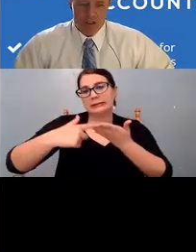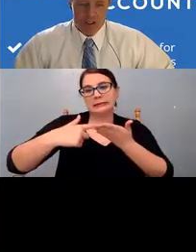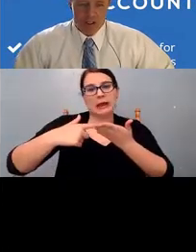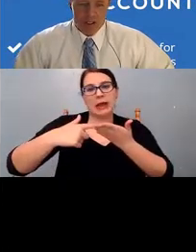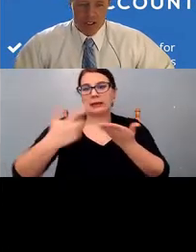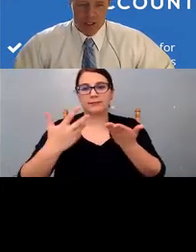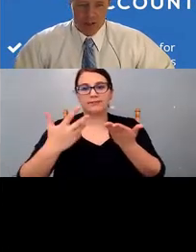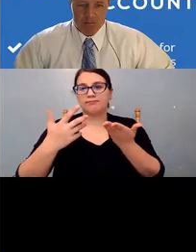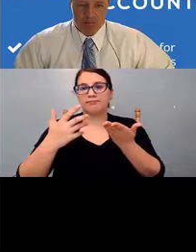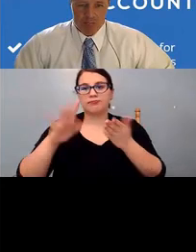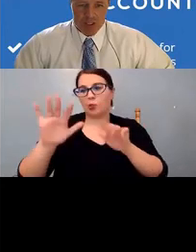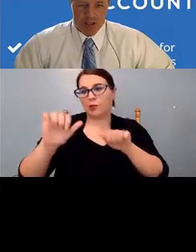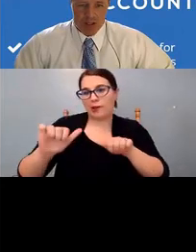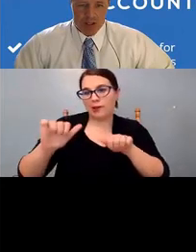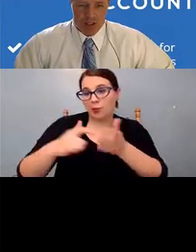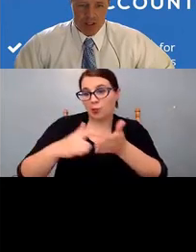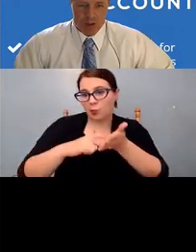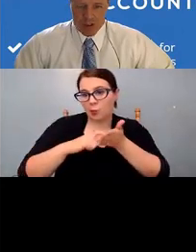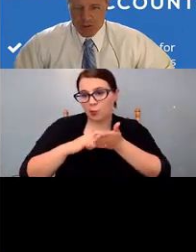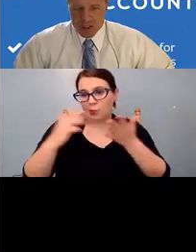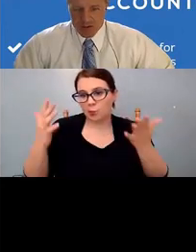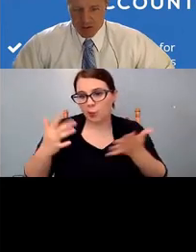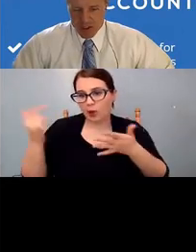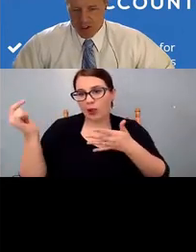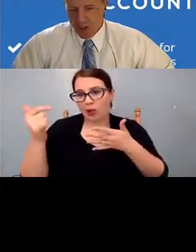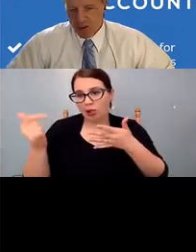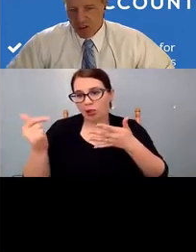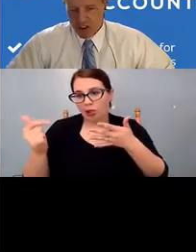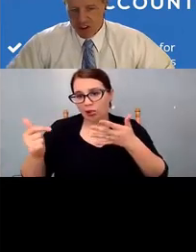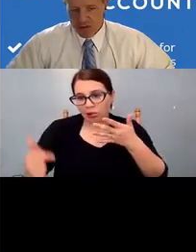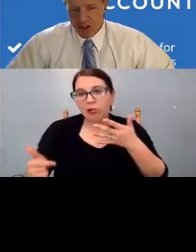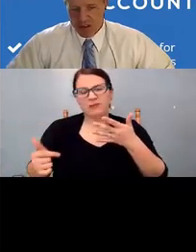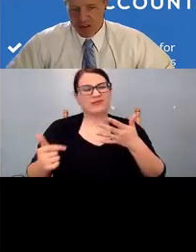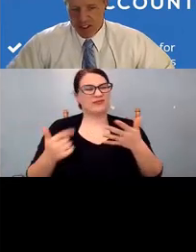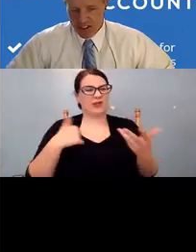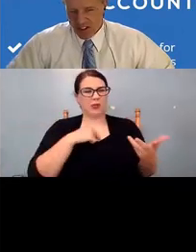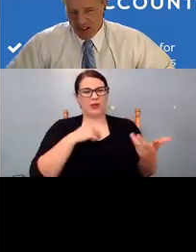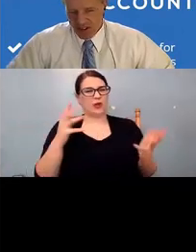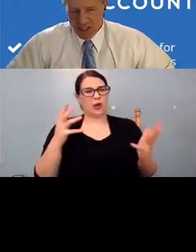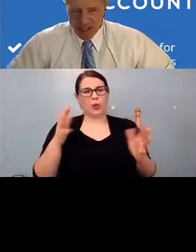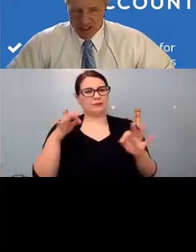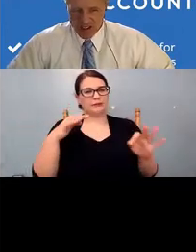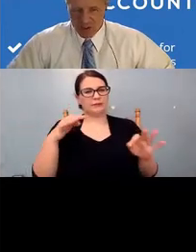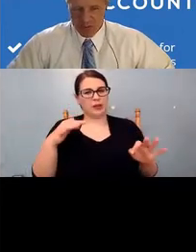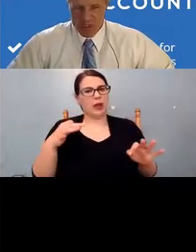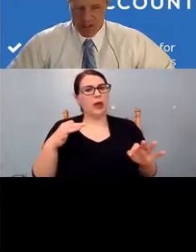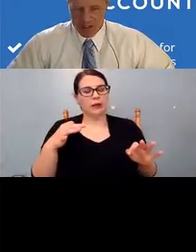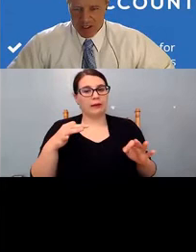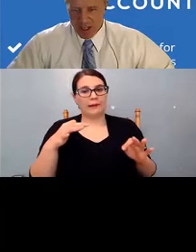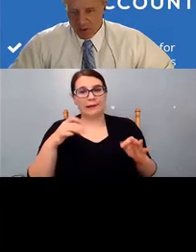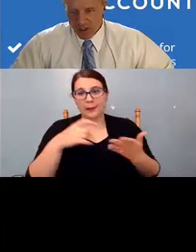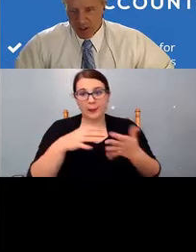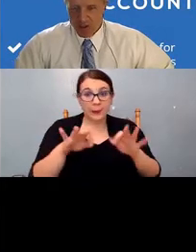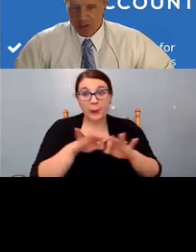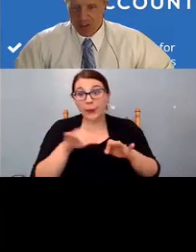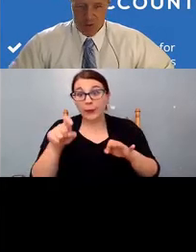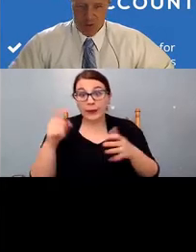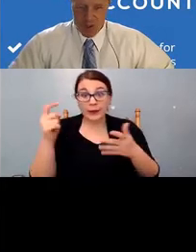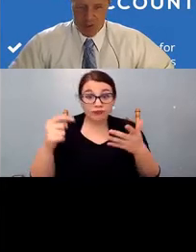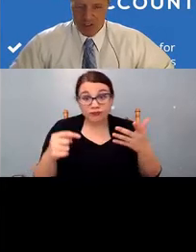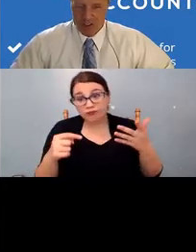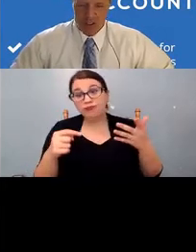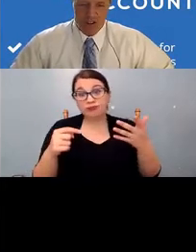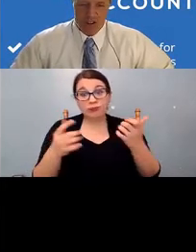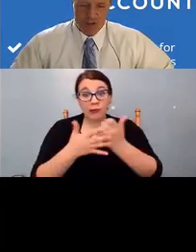requirements, you know, some of the information we already shared about things to have on hand that would help in the